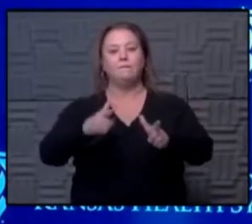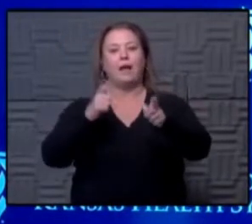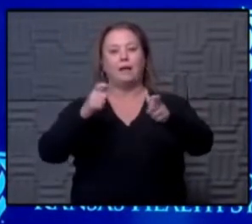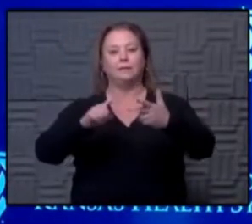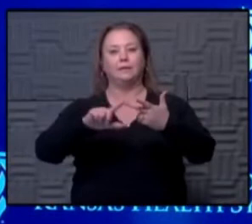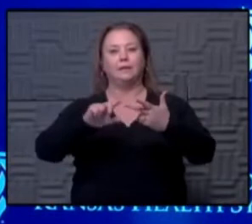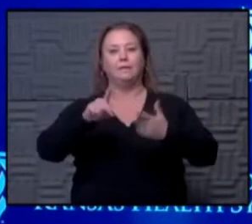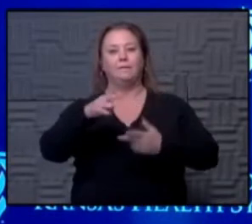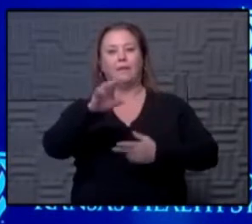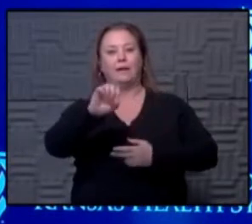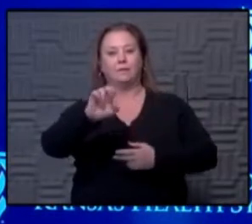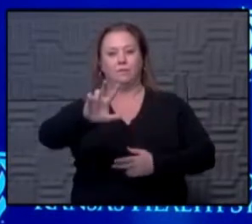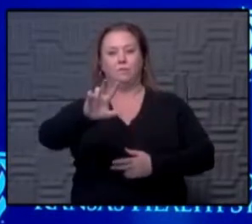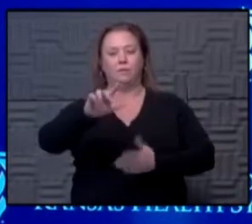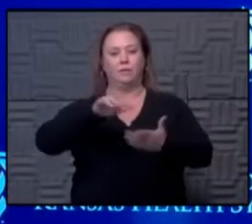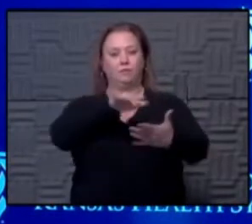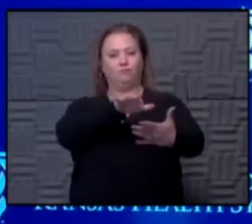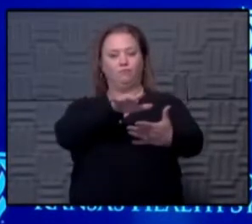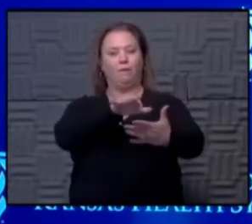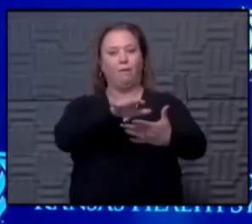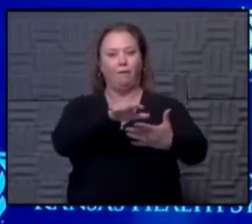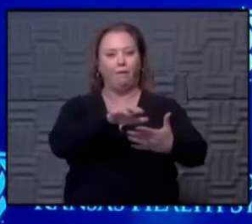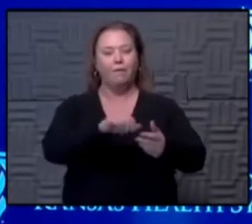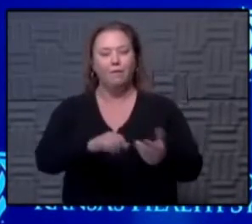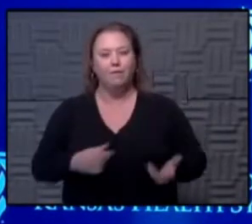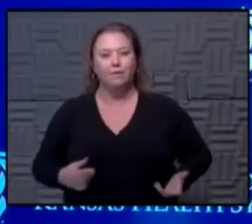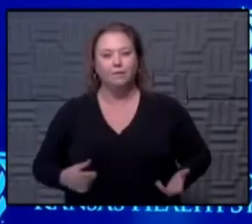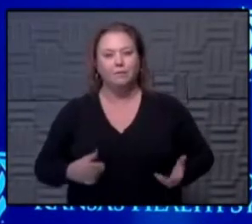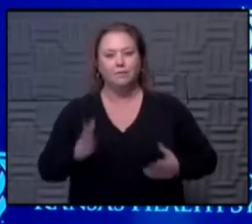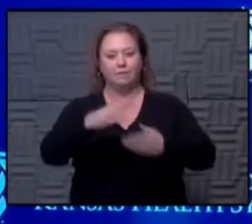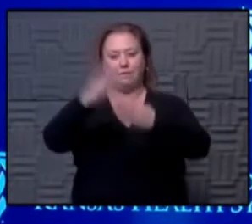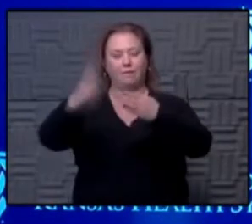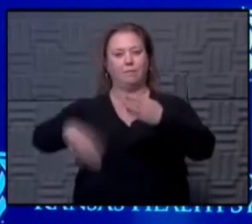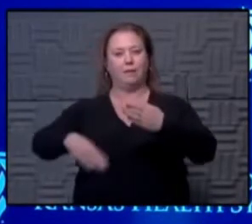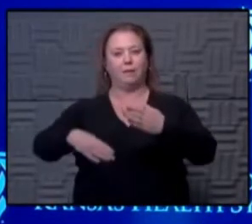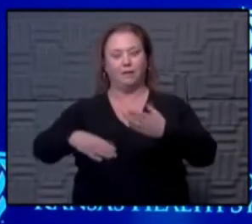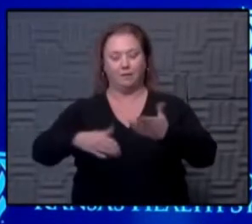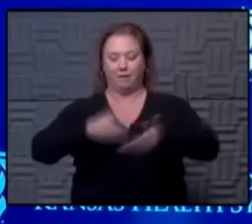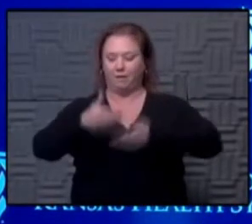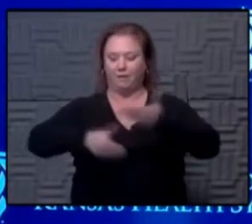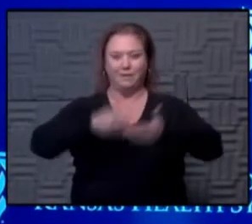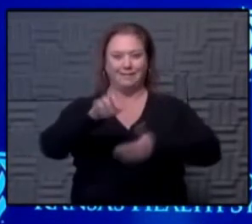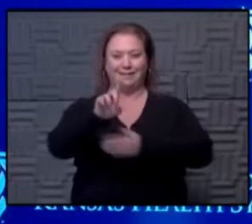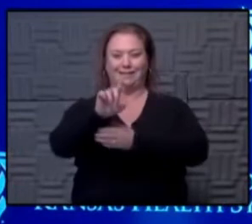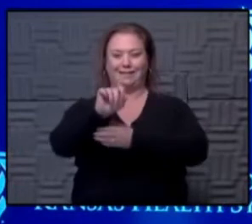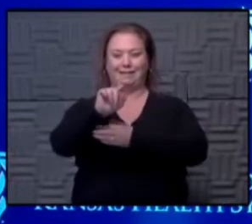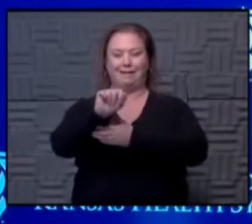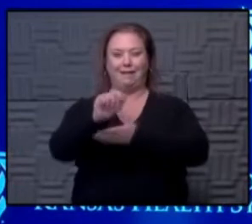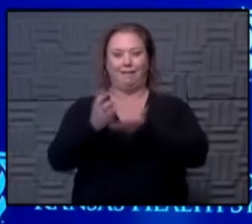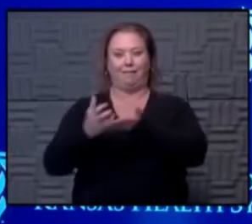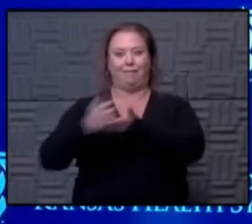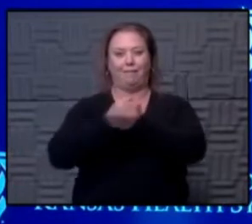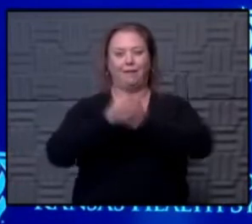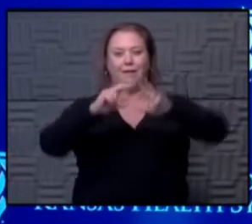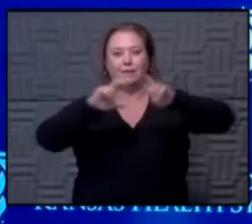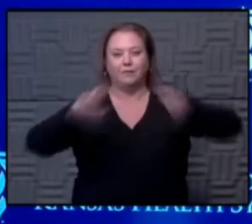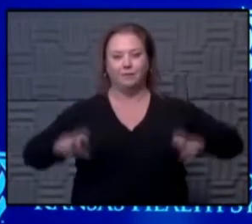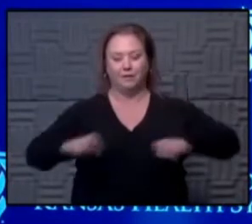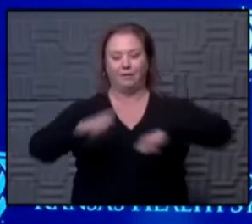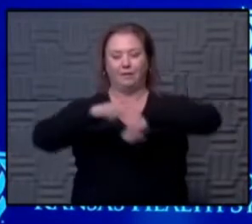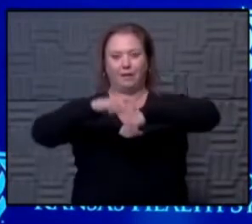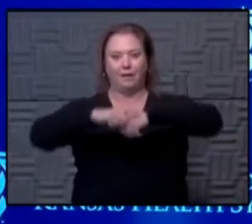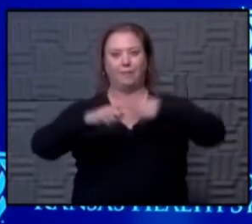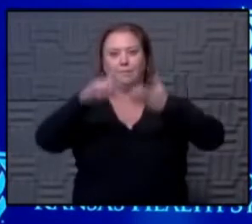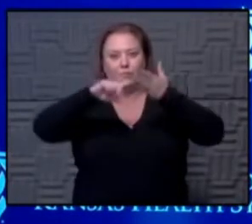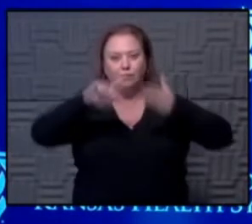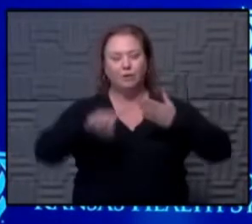3 trials have been completed and how fast even the data analysis has happened and the interim checks have